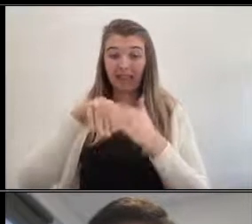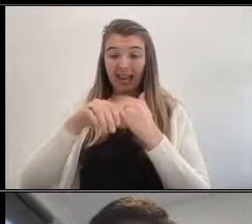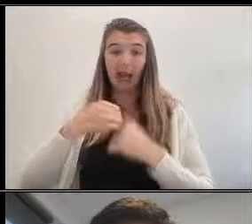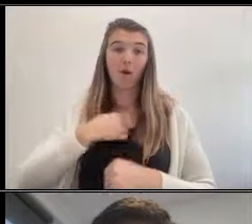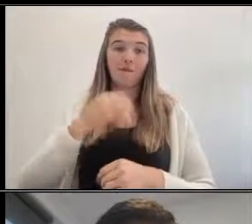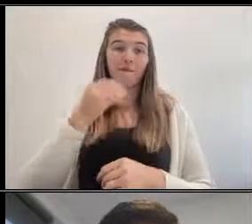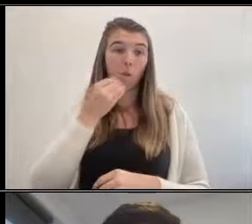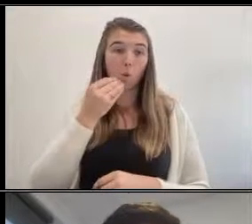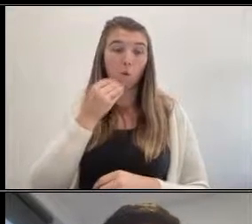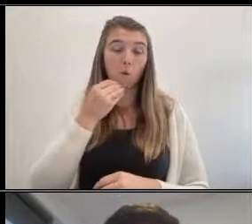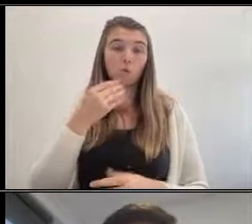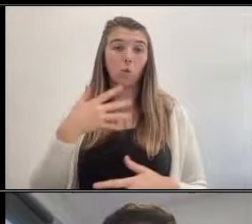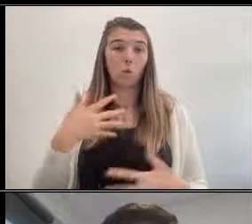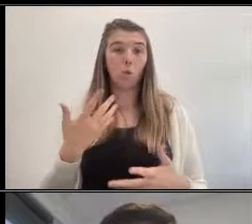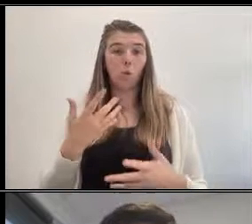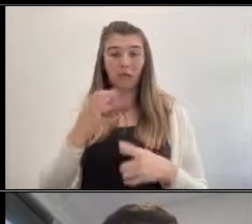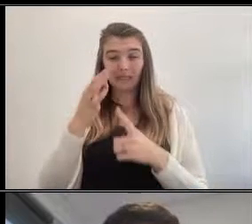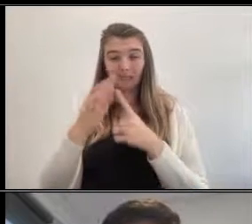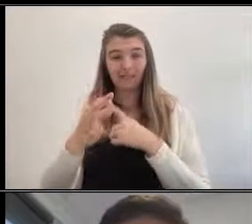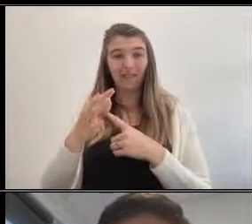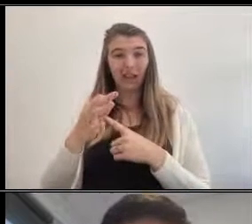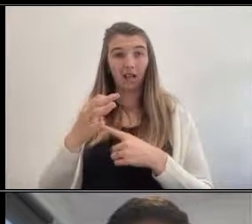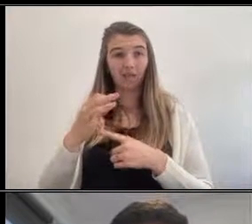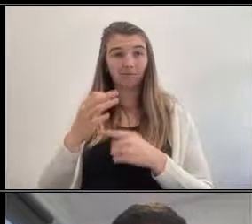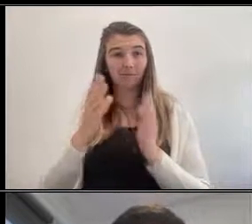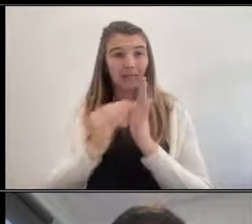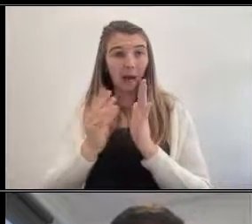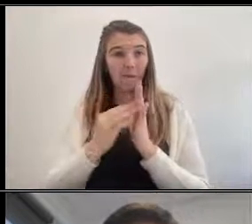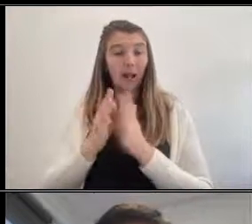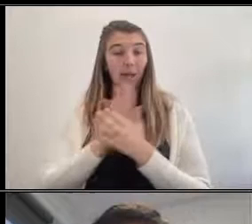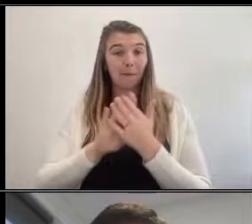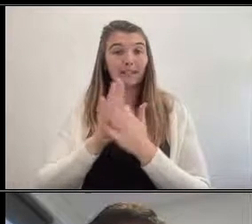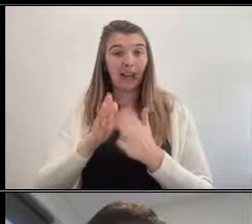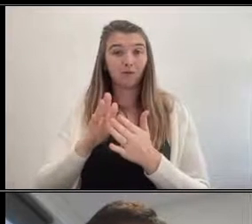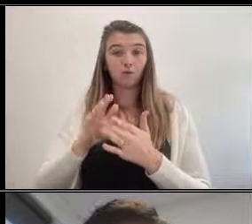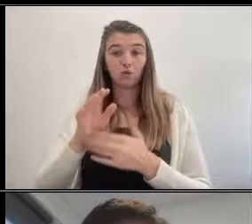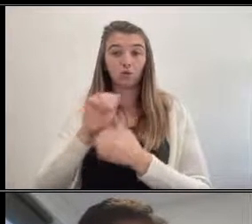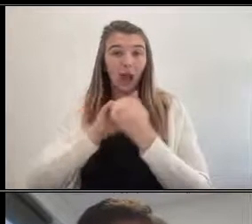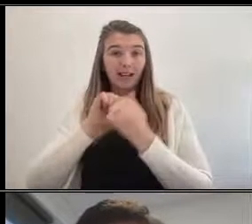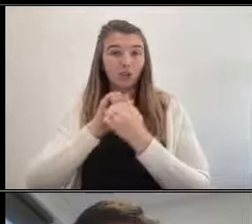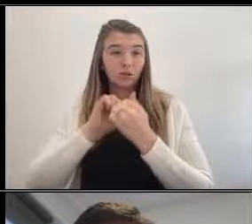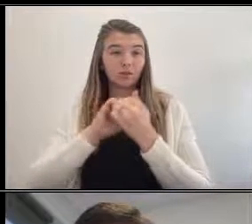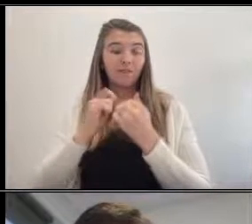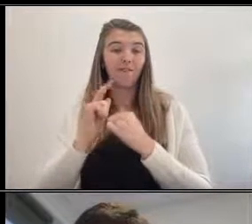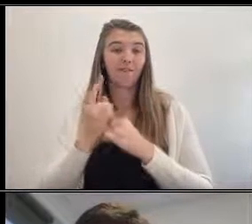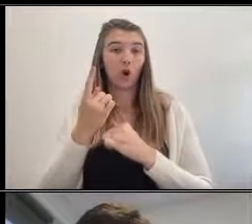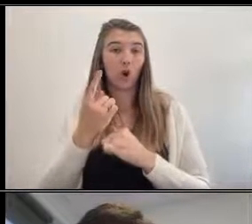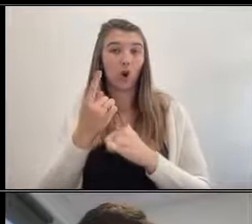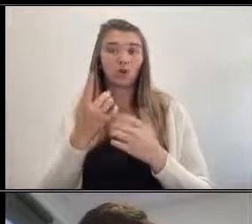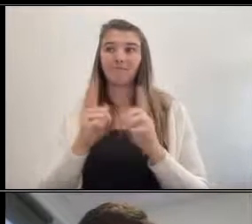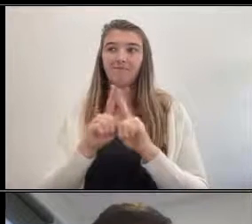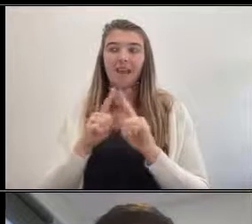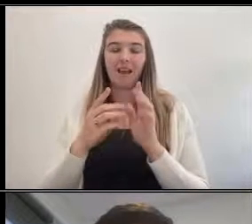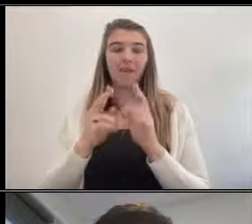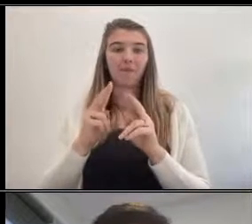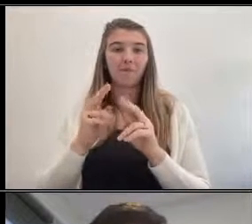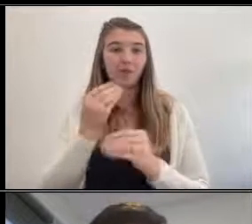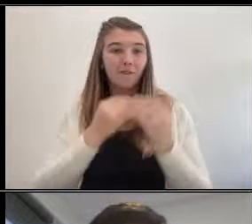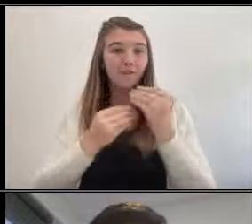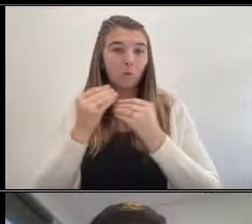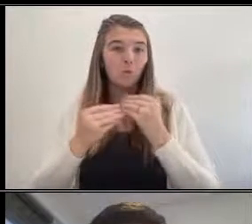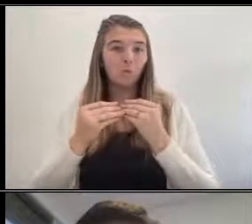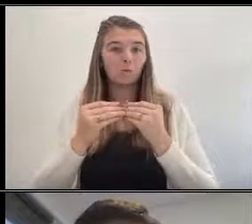need to digest them, to pre-treat them. So for the analysis of microplastics in food, for example, what has been reported, or the analysis